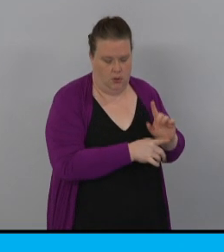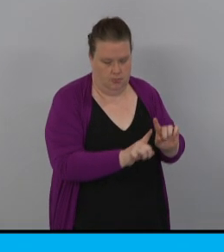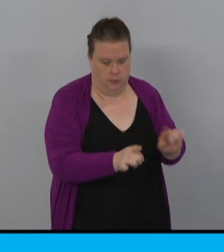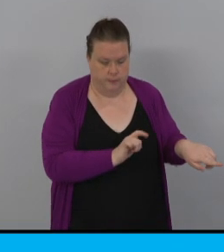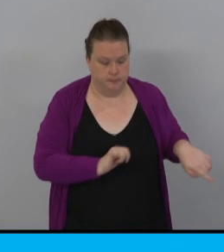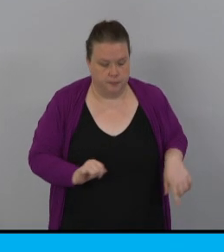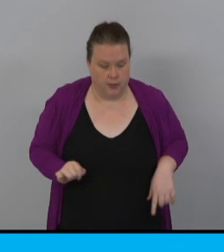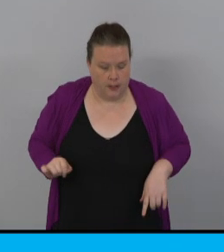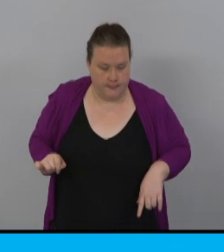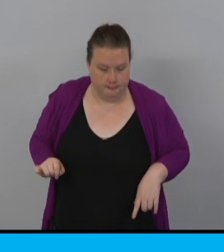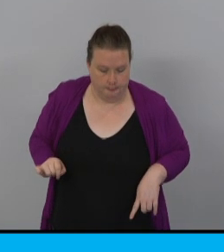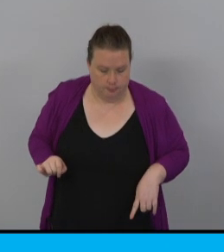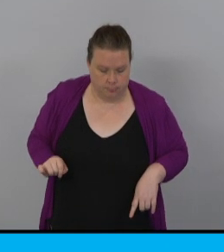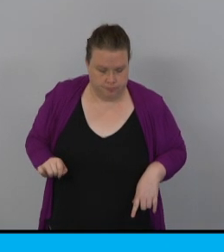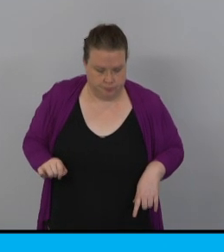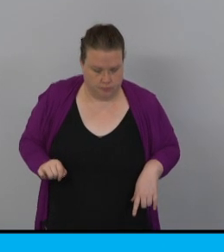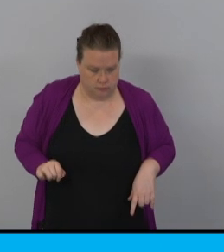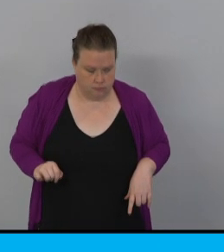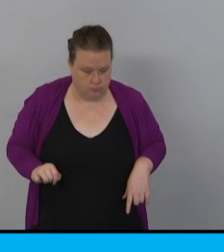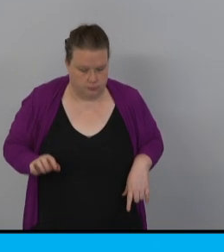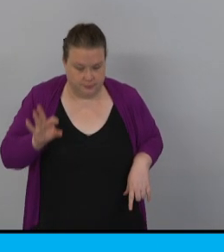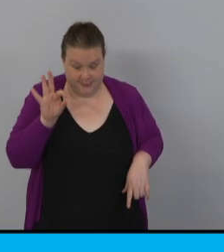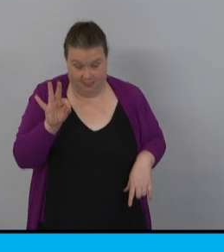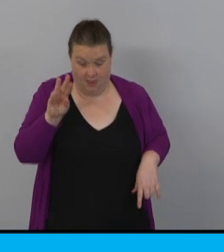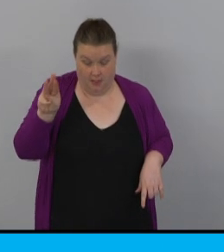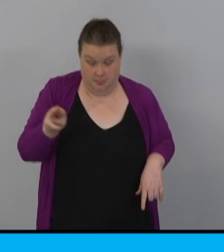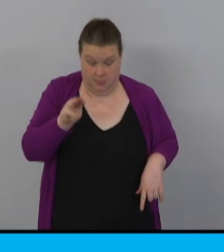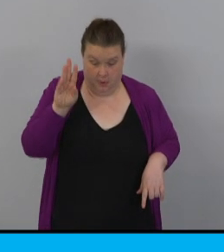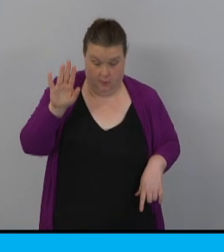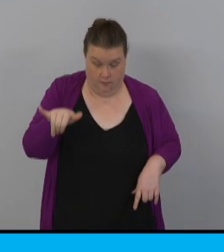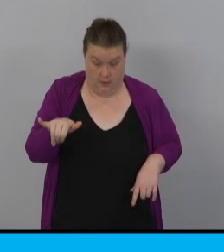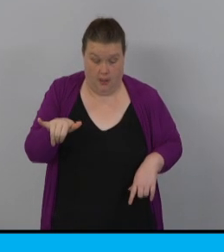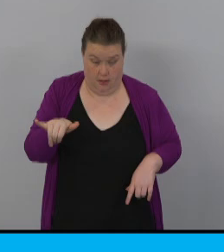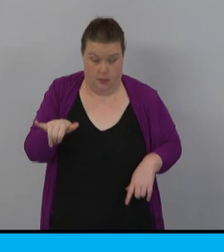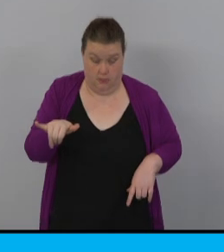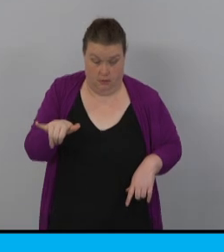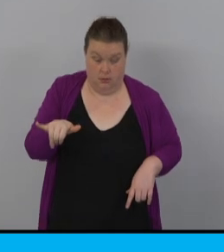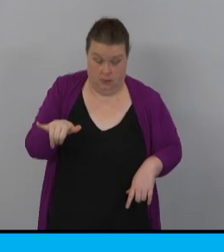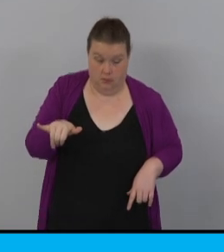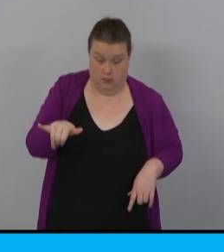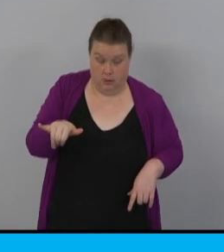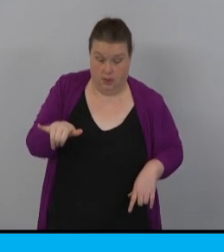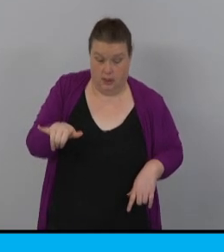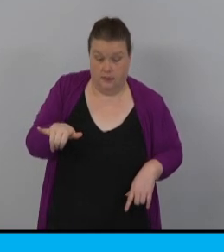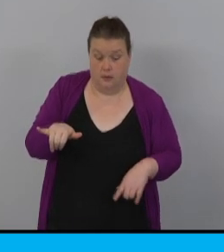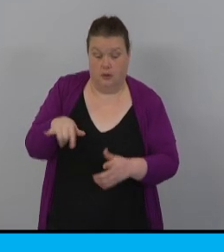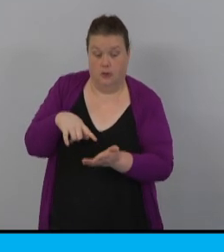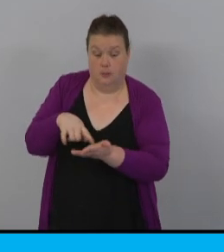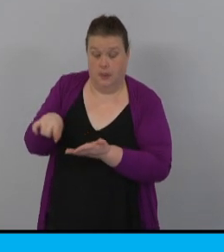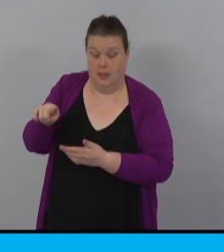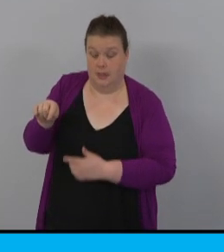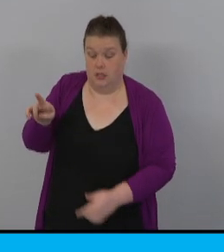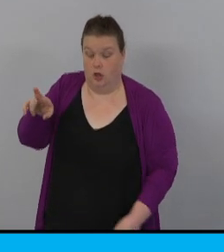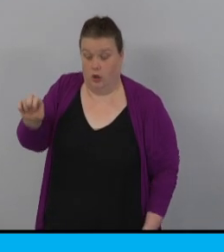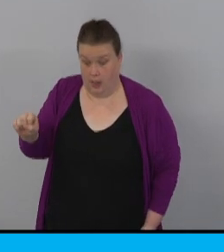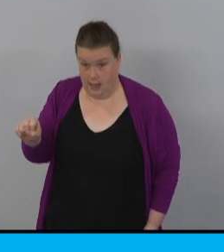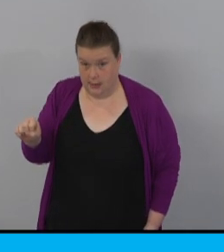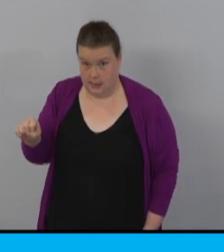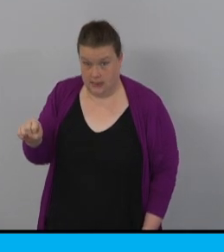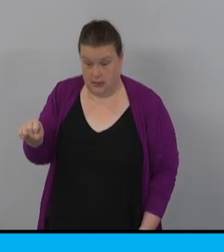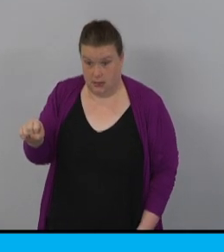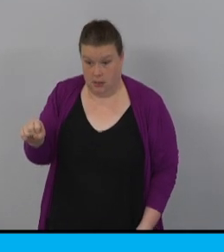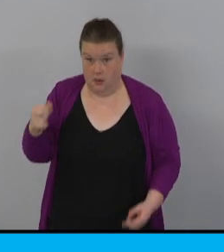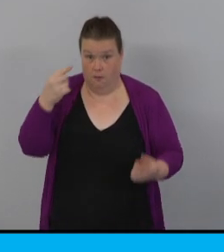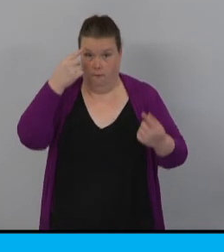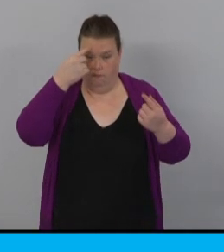state revenues. Part of that, about $9 million of that, is the TRS on behalf. So for TRS, we